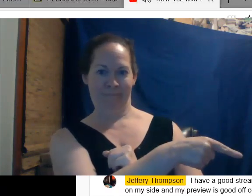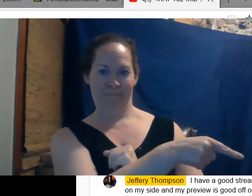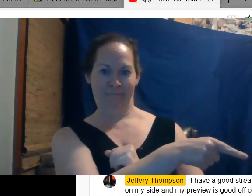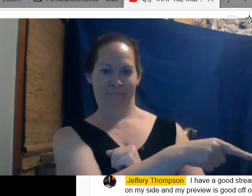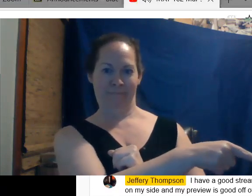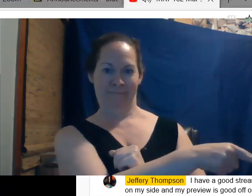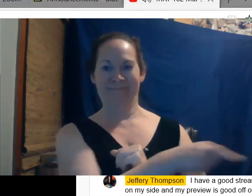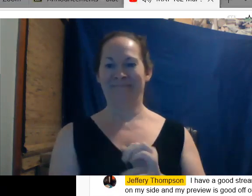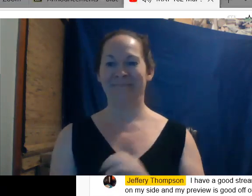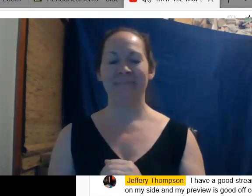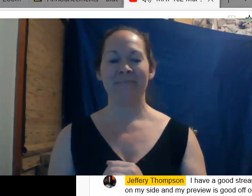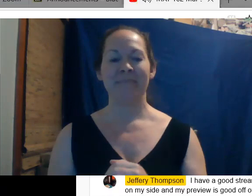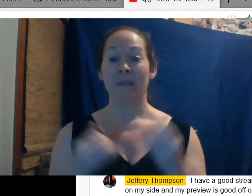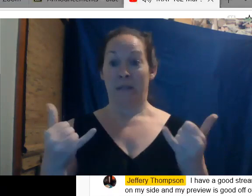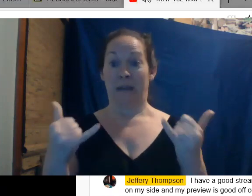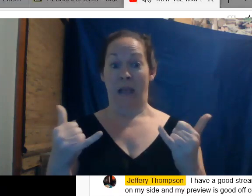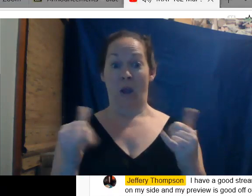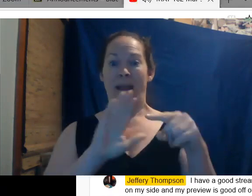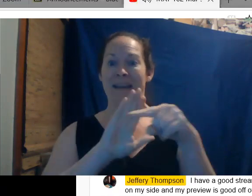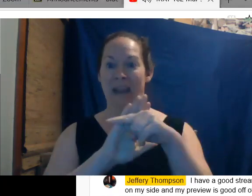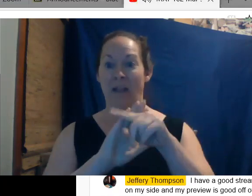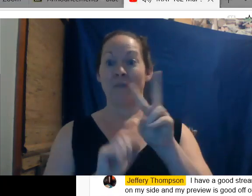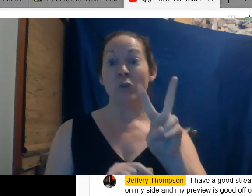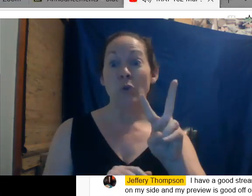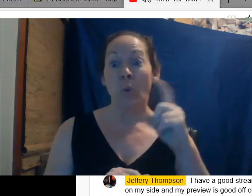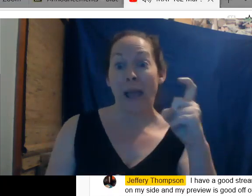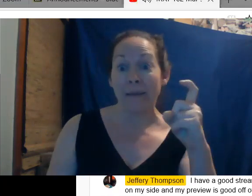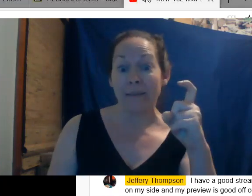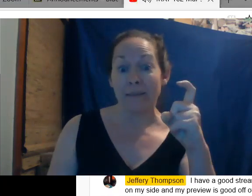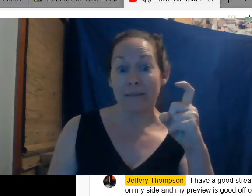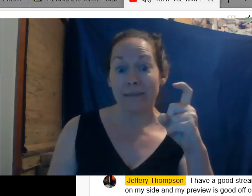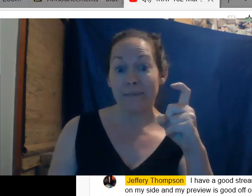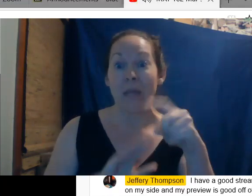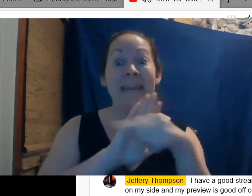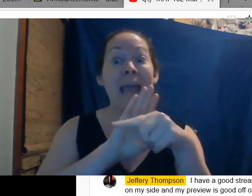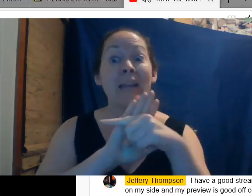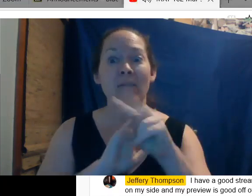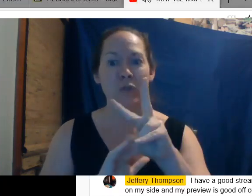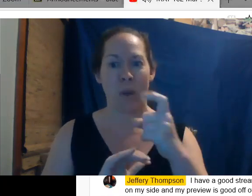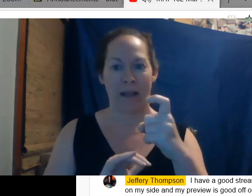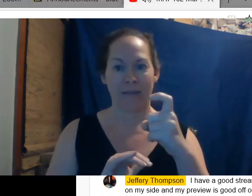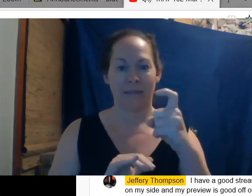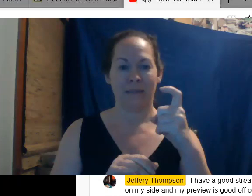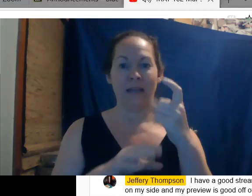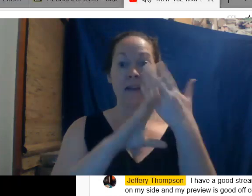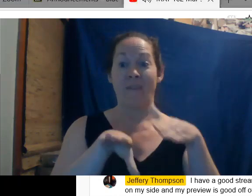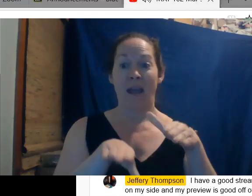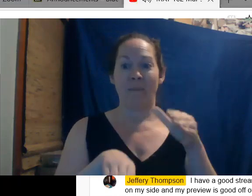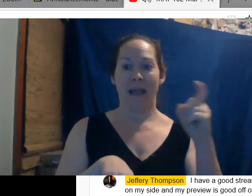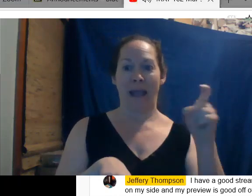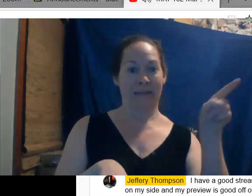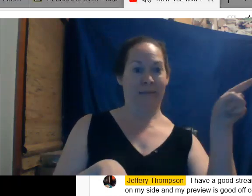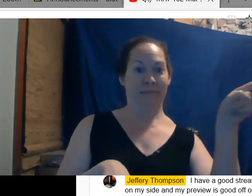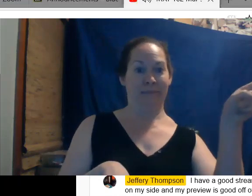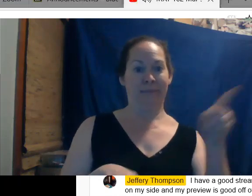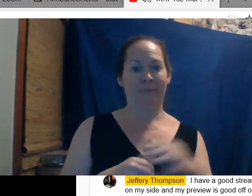And so my new leading term is negative 2x. And so negative 2x divided by x. Well, the negative